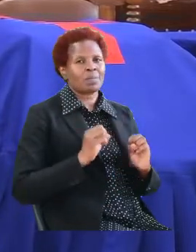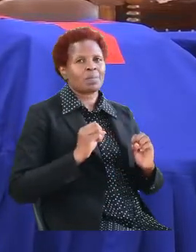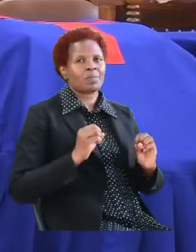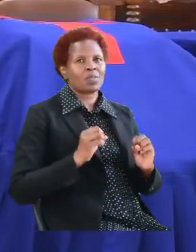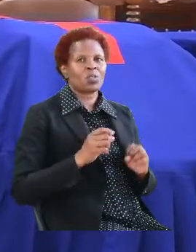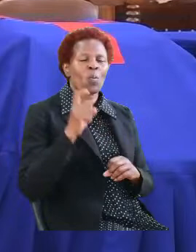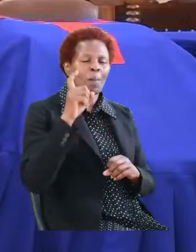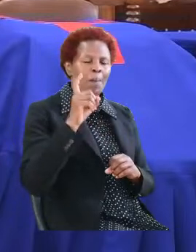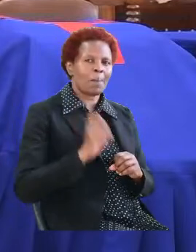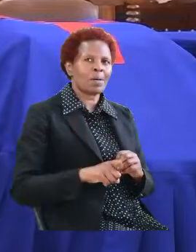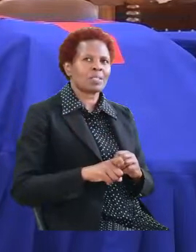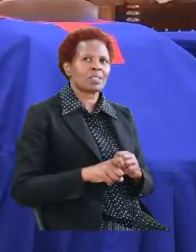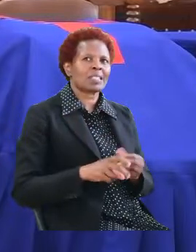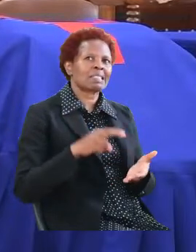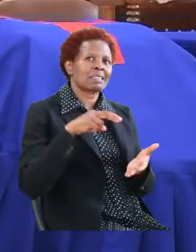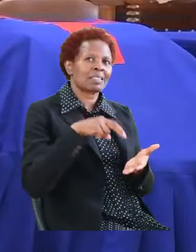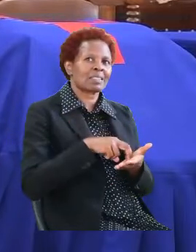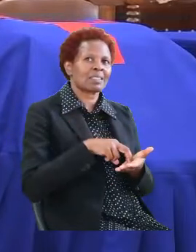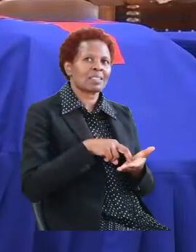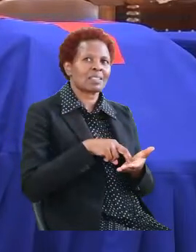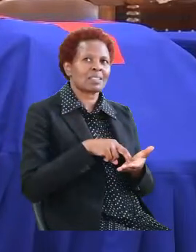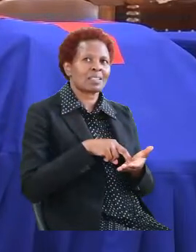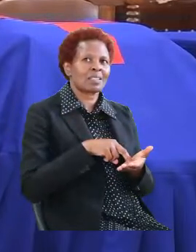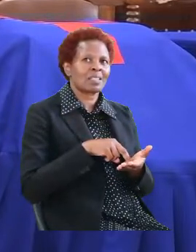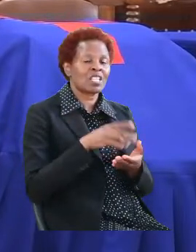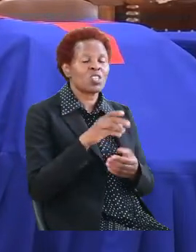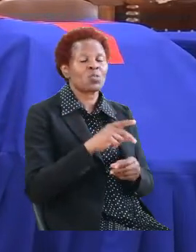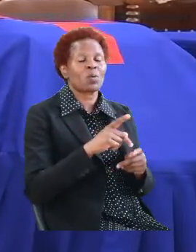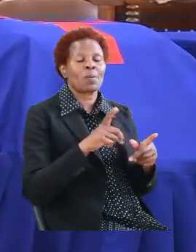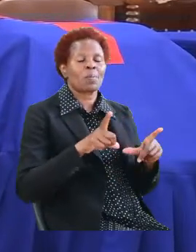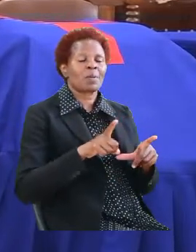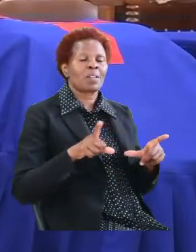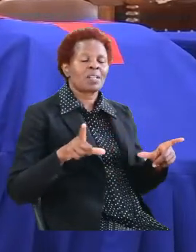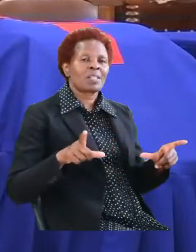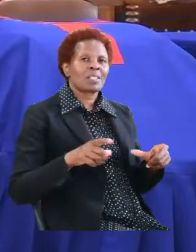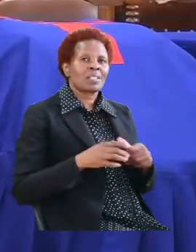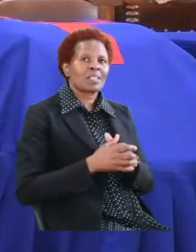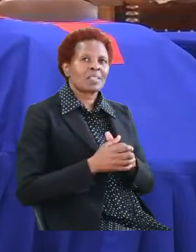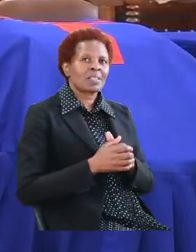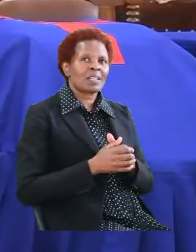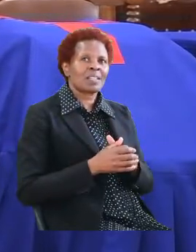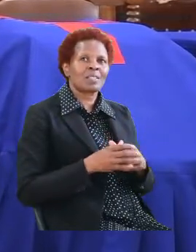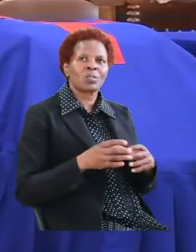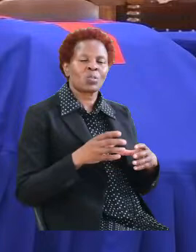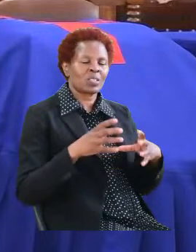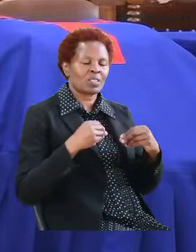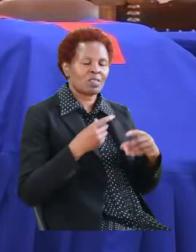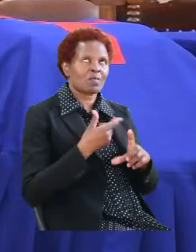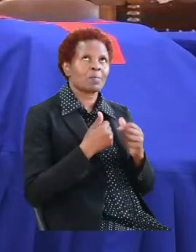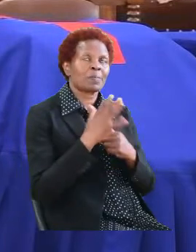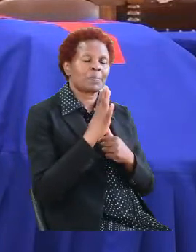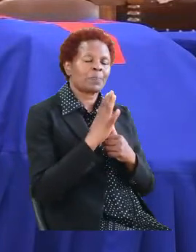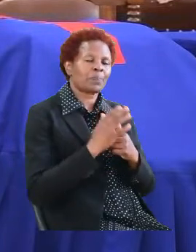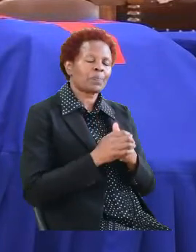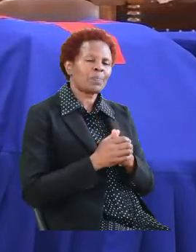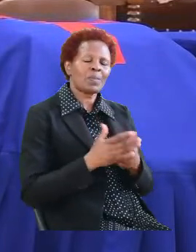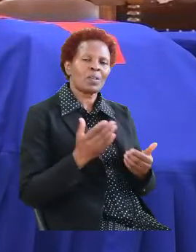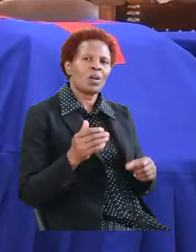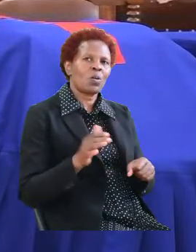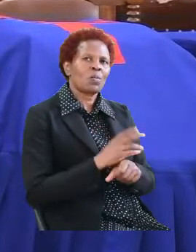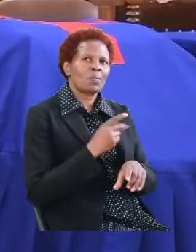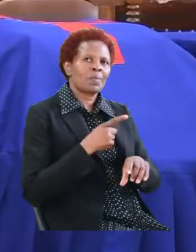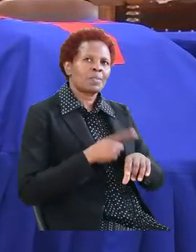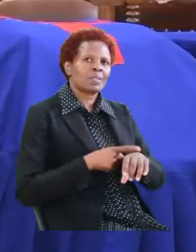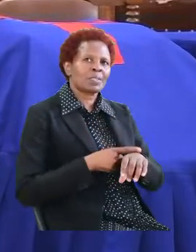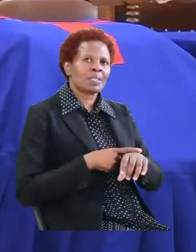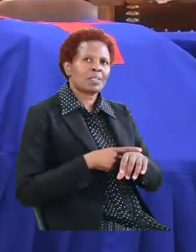also must stand on our position, even as we expect from the Lord. Many times,